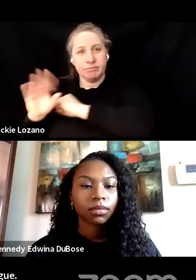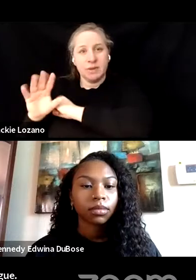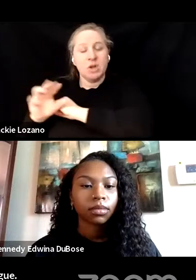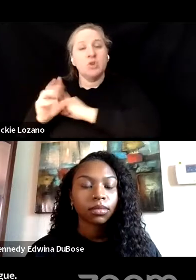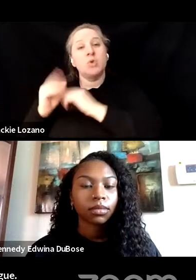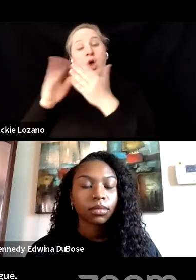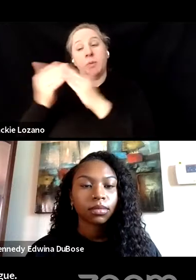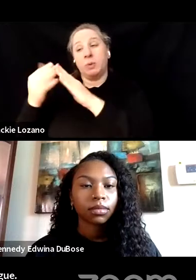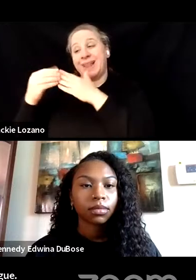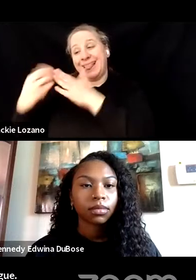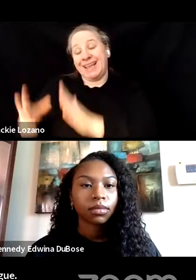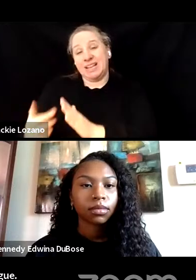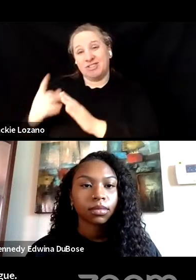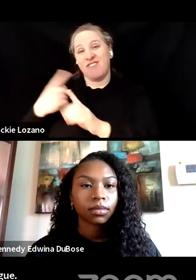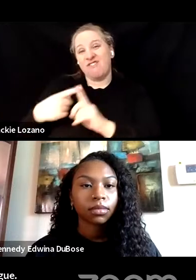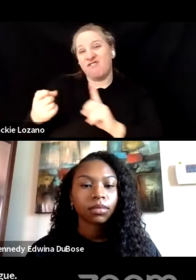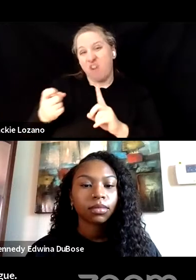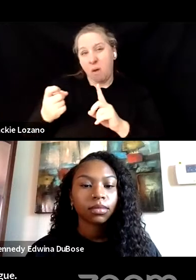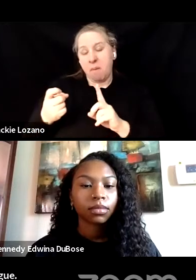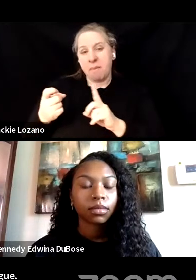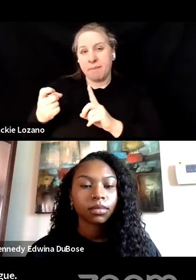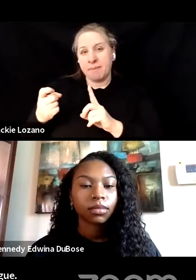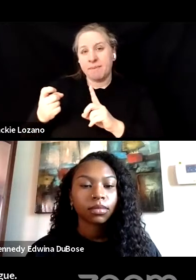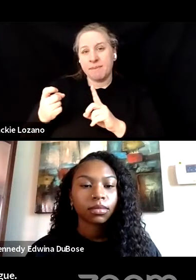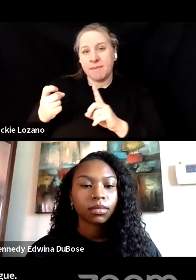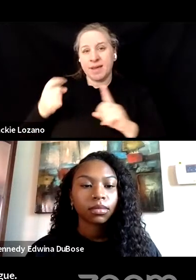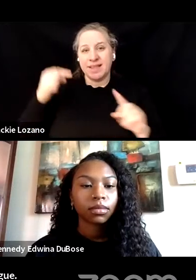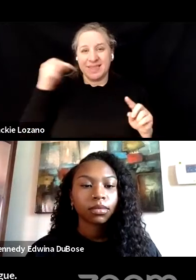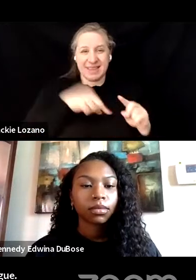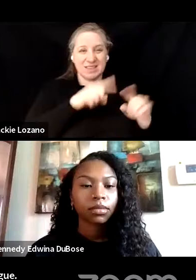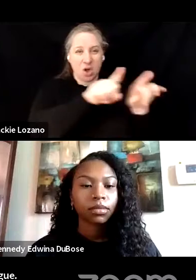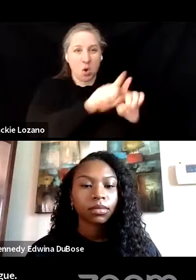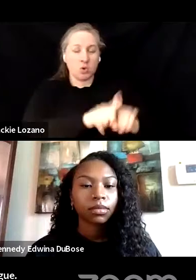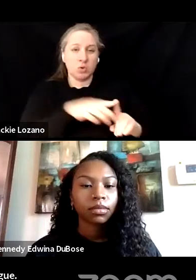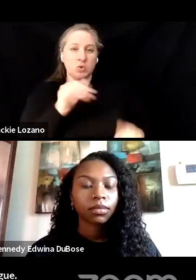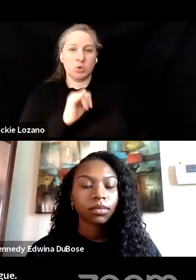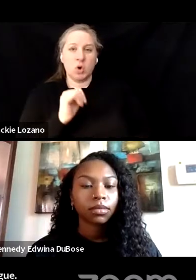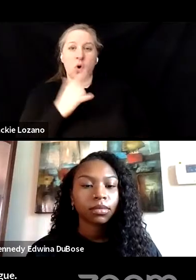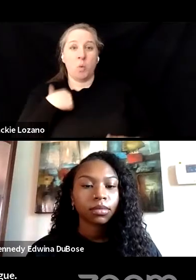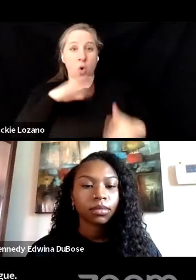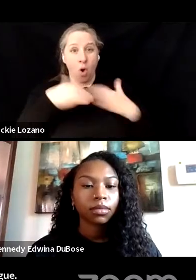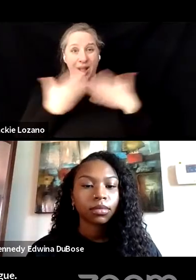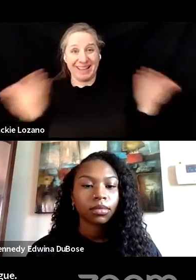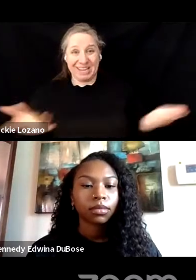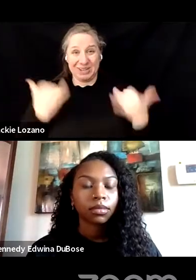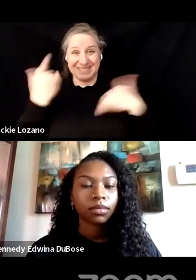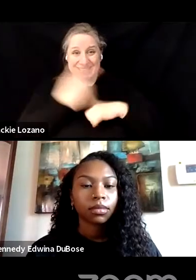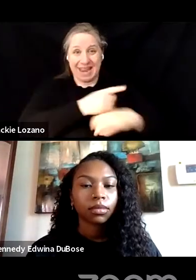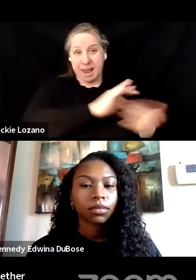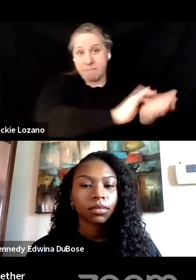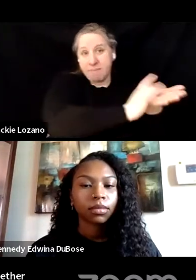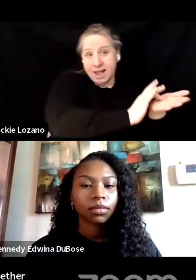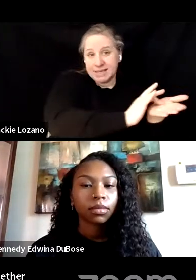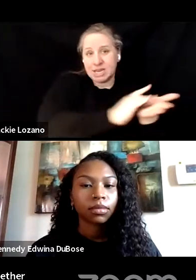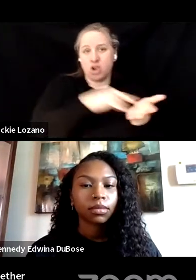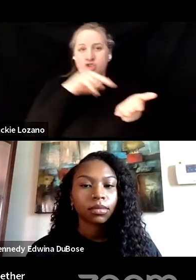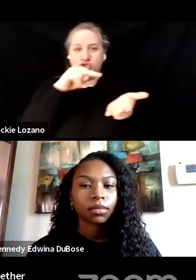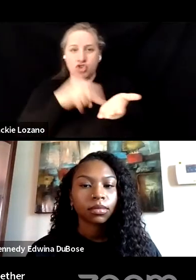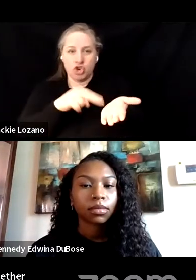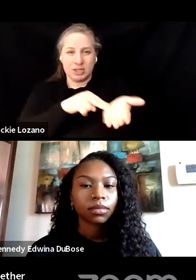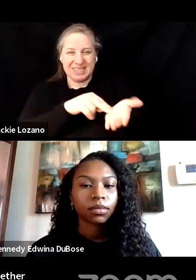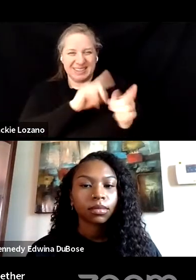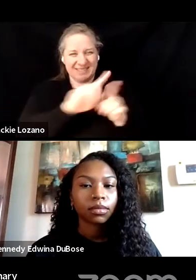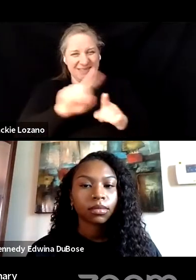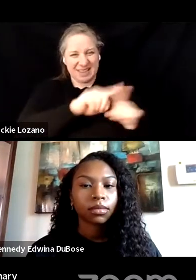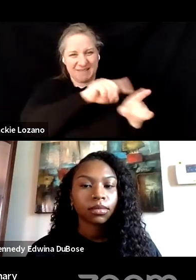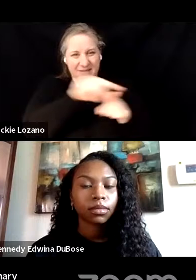with, and from an interdisciplinary perspective, that's also important too. Like how we're all here today, medicine, nursing, let's not